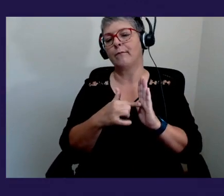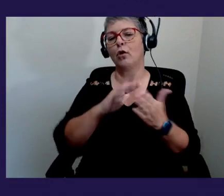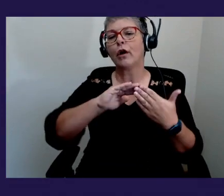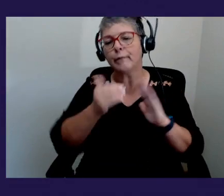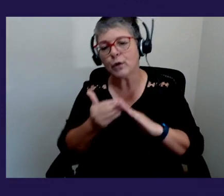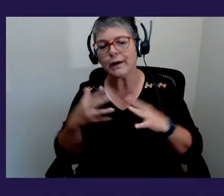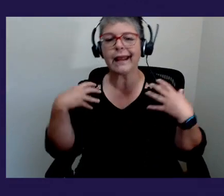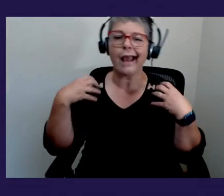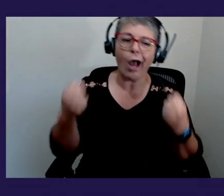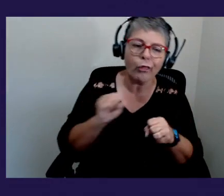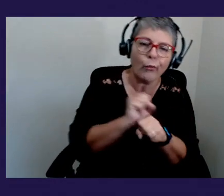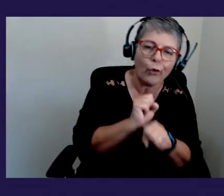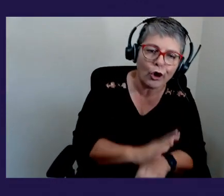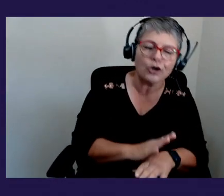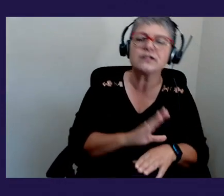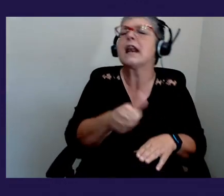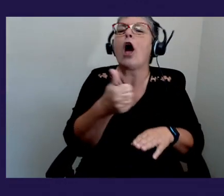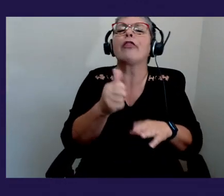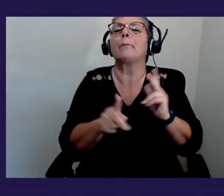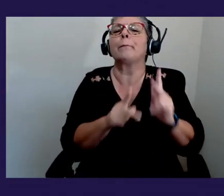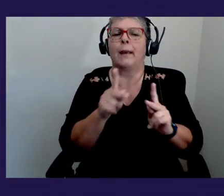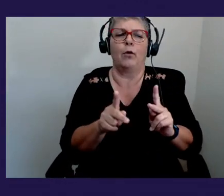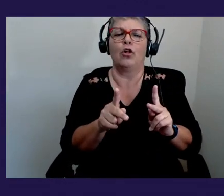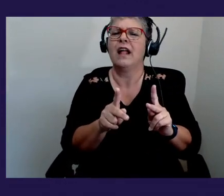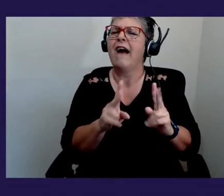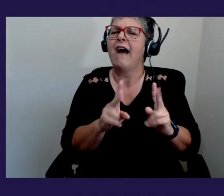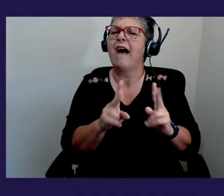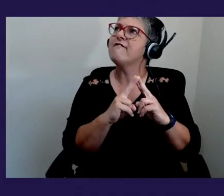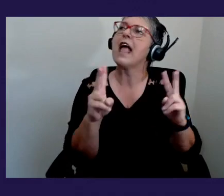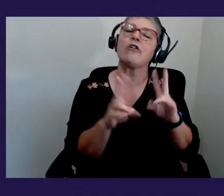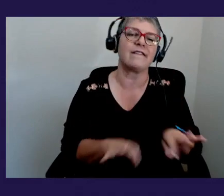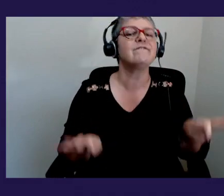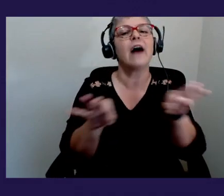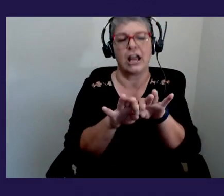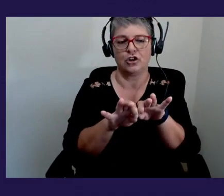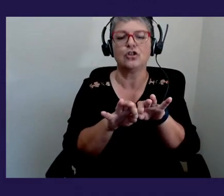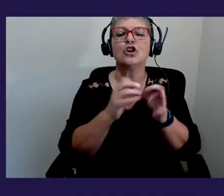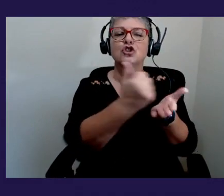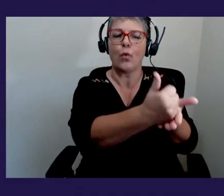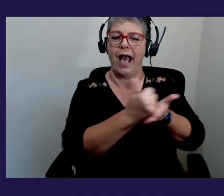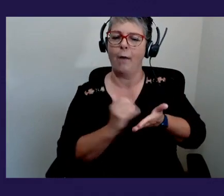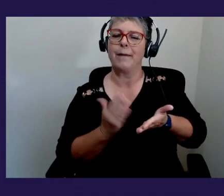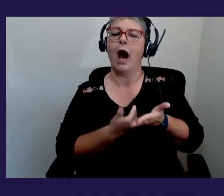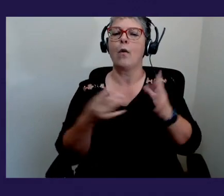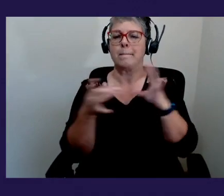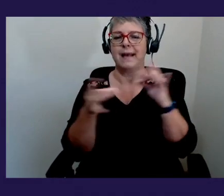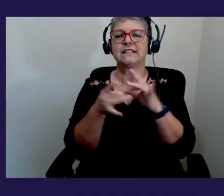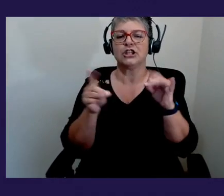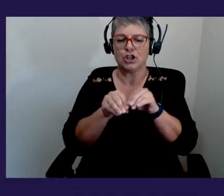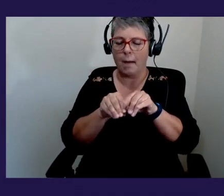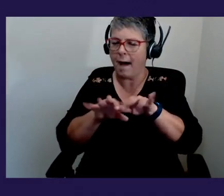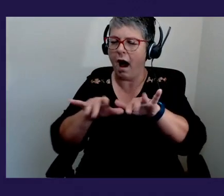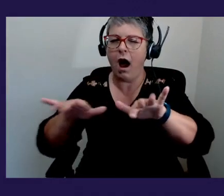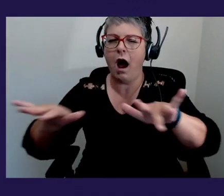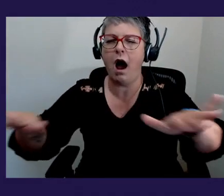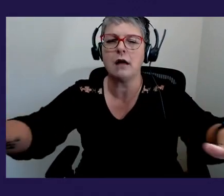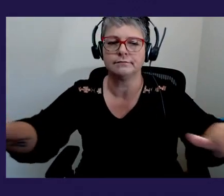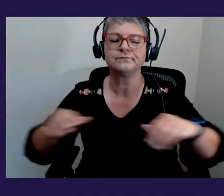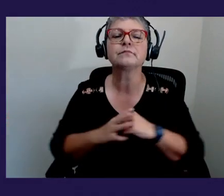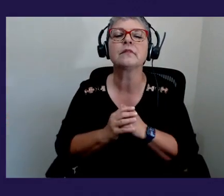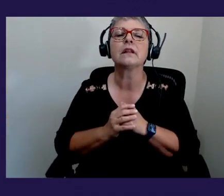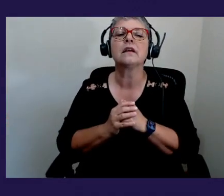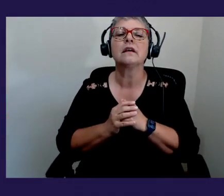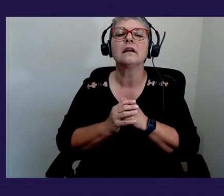messengers, that will be vital to framing our message and disseminating our message. And finally, what do we